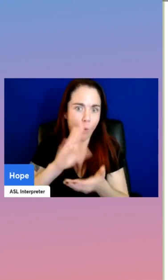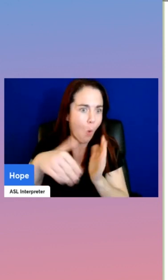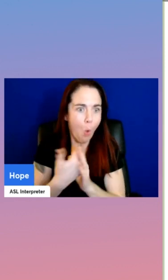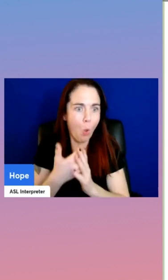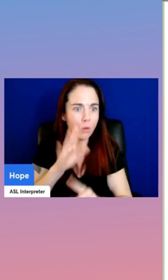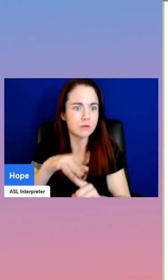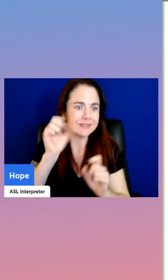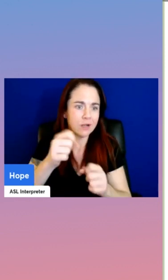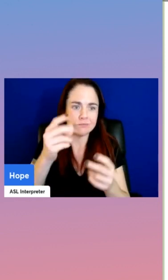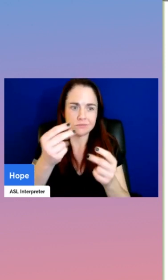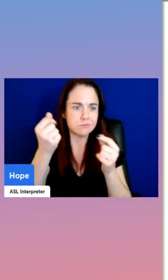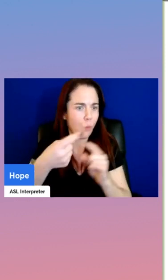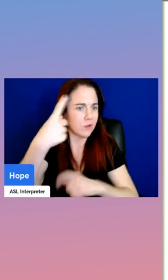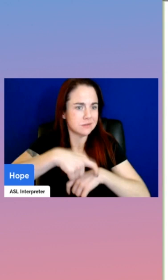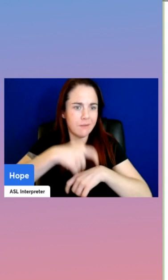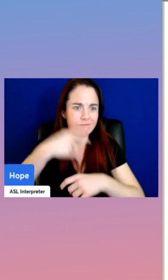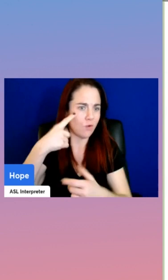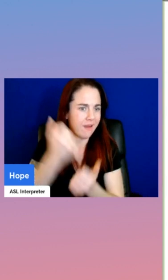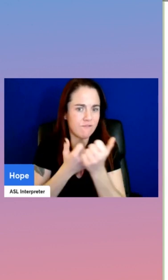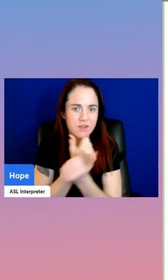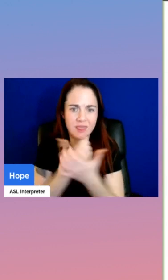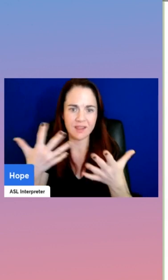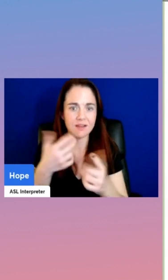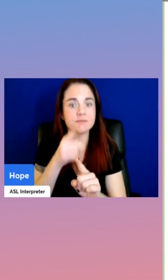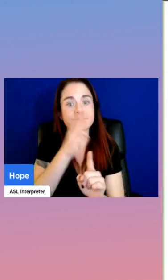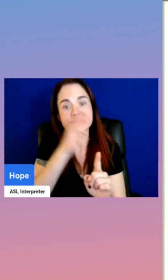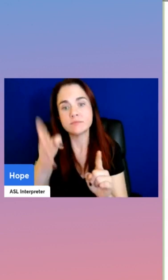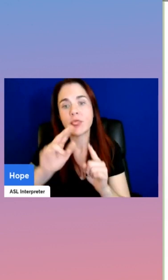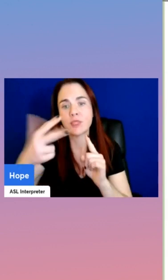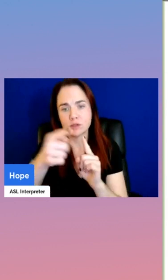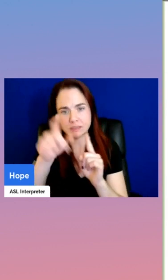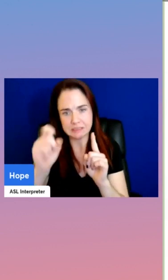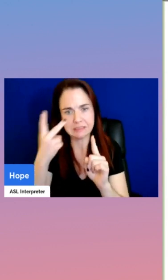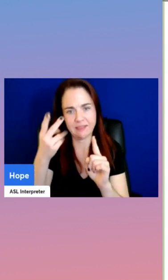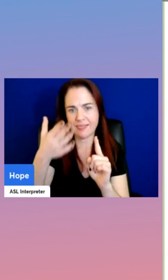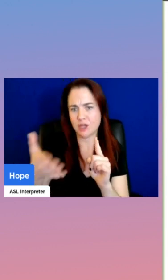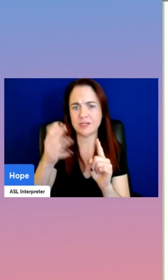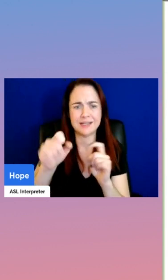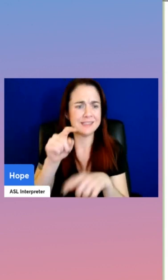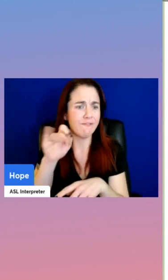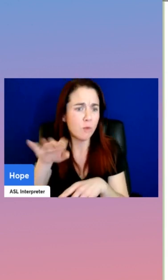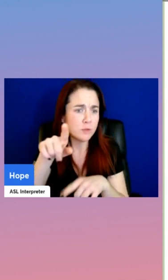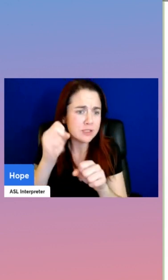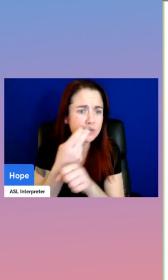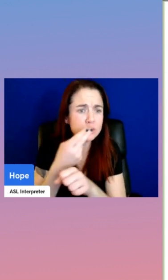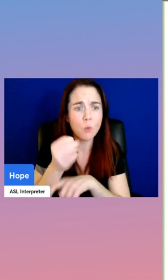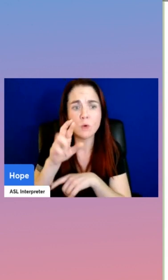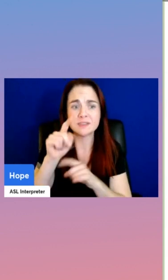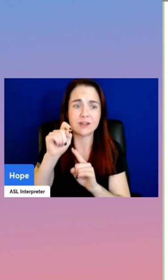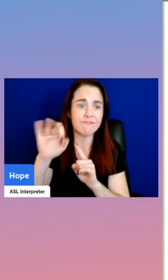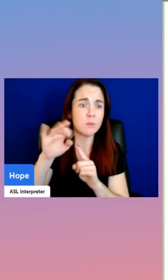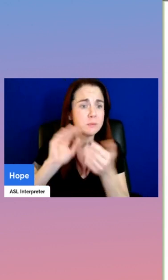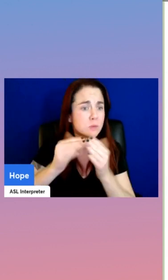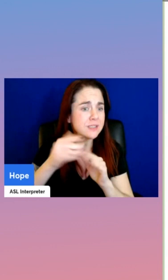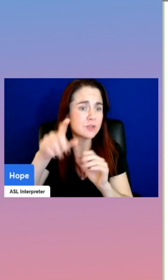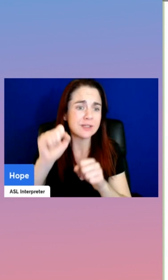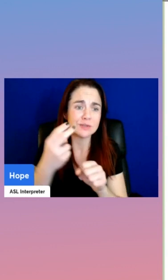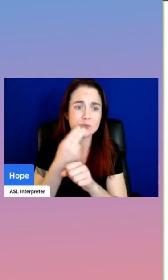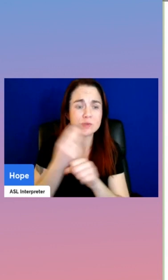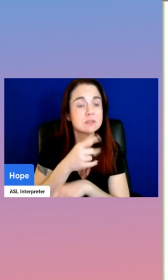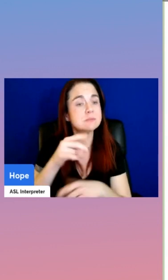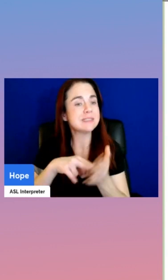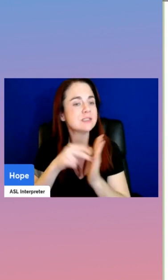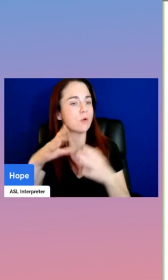your customers with tight integration with Terraform Cloud and Terraform Enterprise or even Terraform Community, in the sense that your